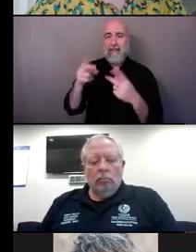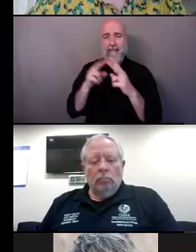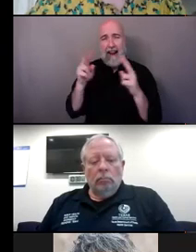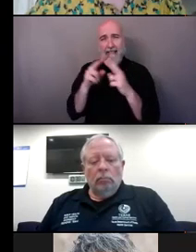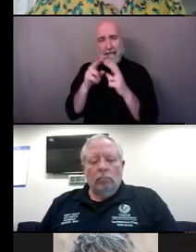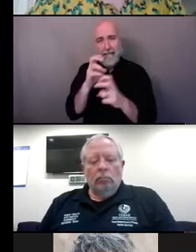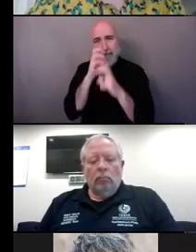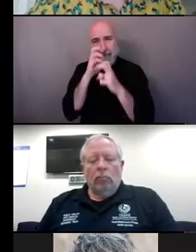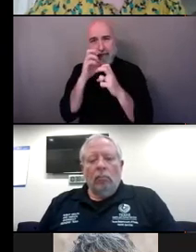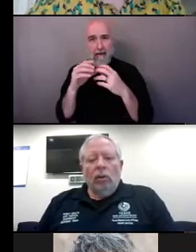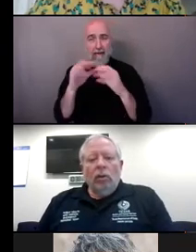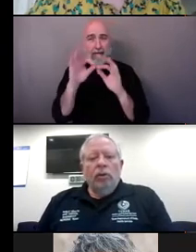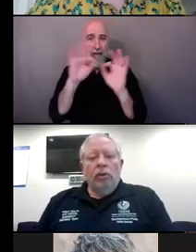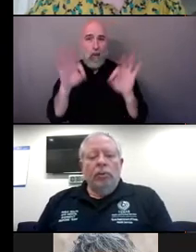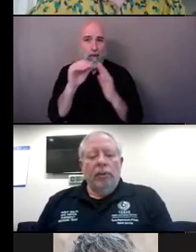form.